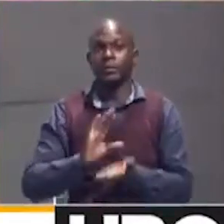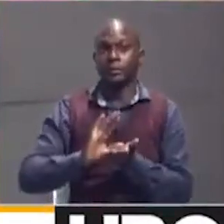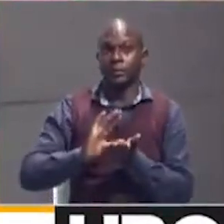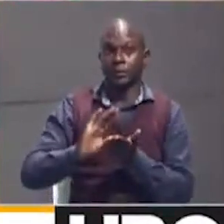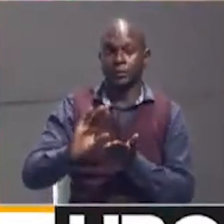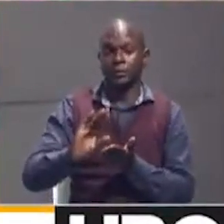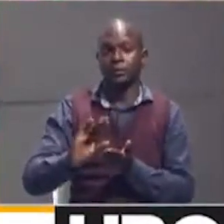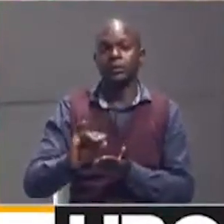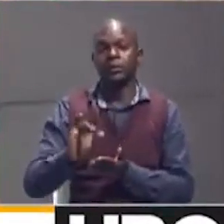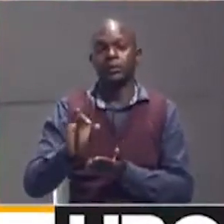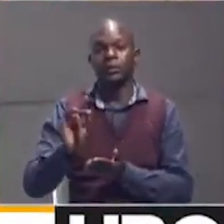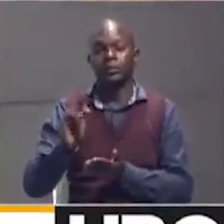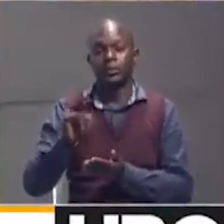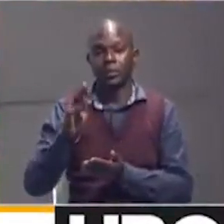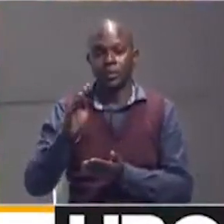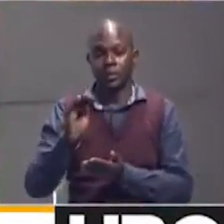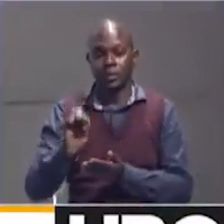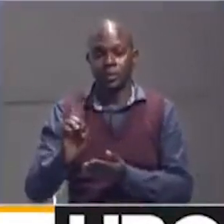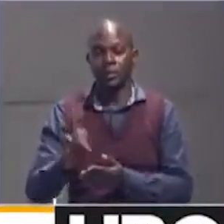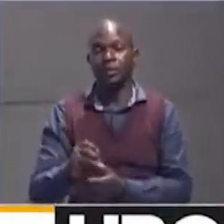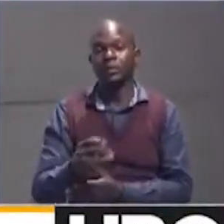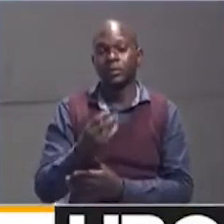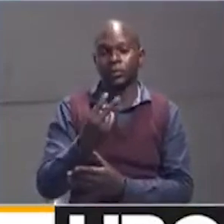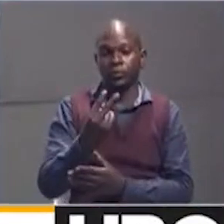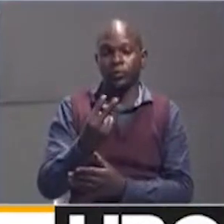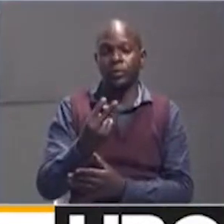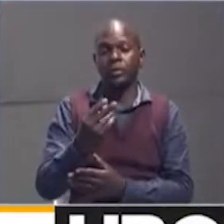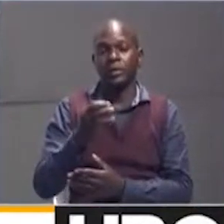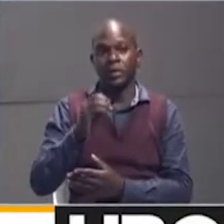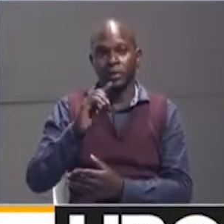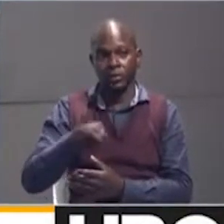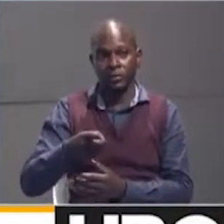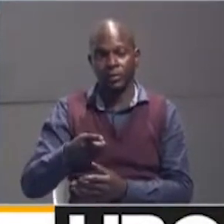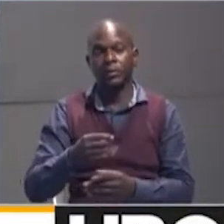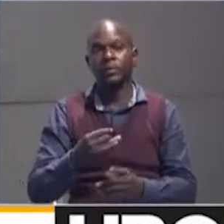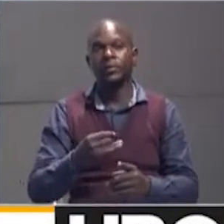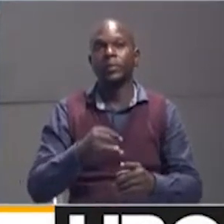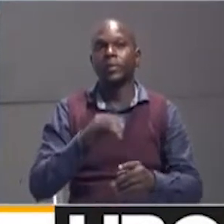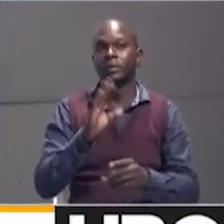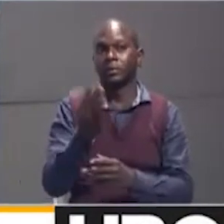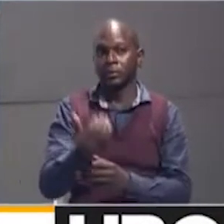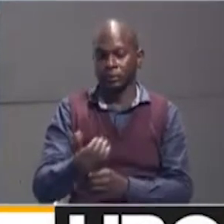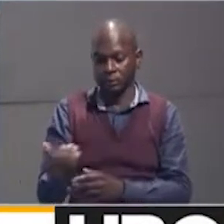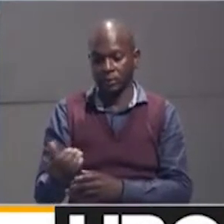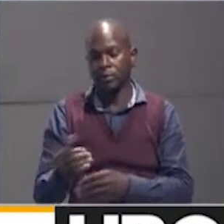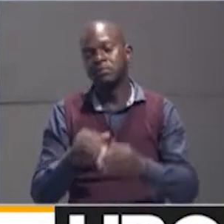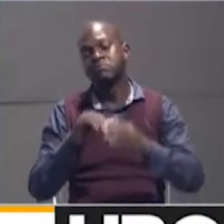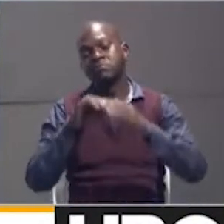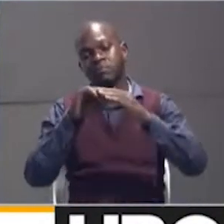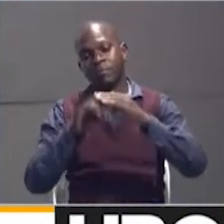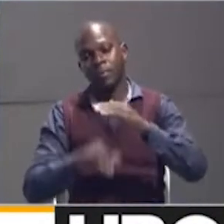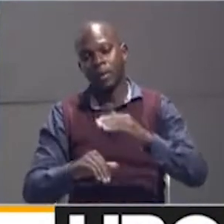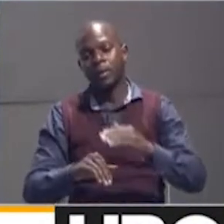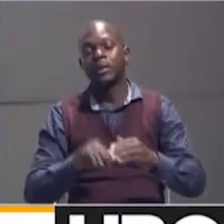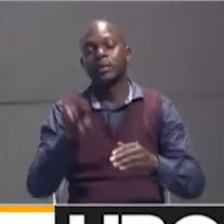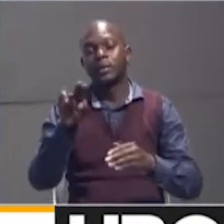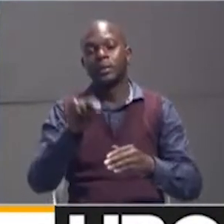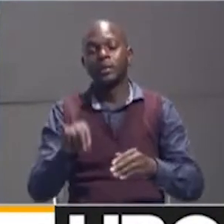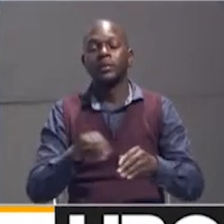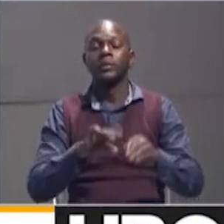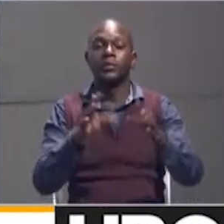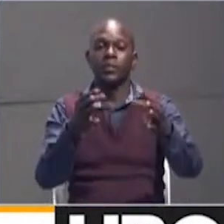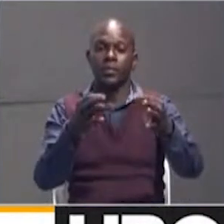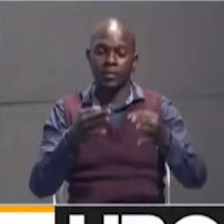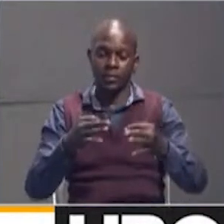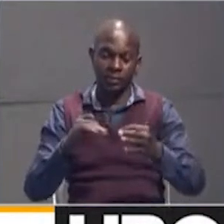Primary Education Program is 20,000 per pupil per year, far below the National Planning Authority's recommended budget